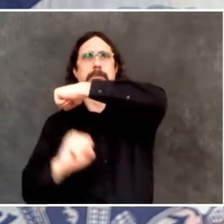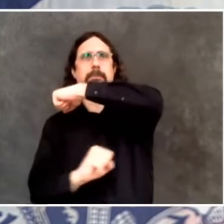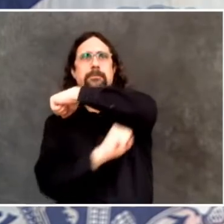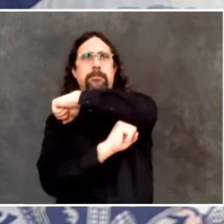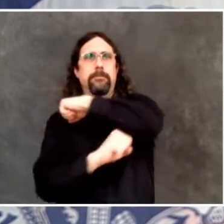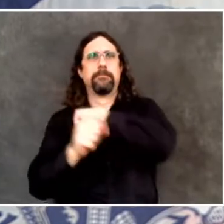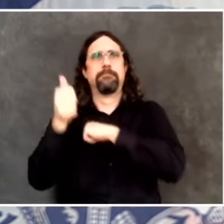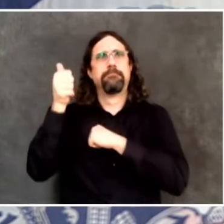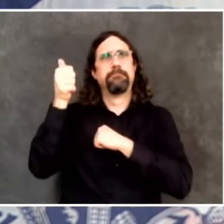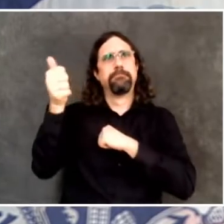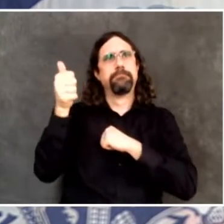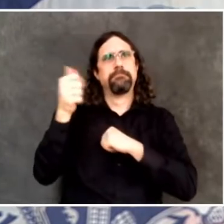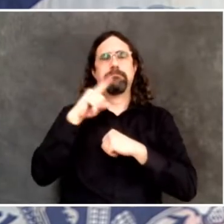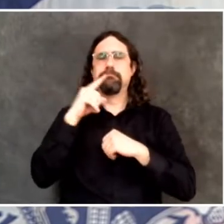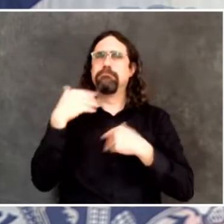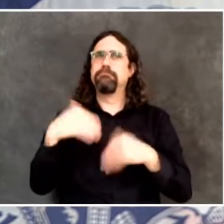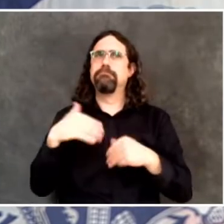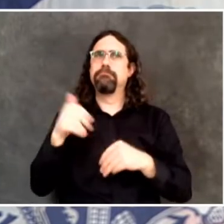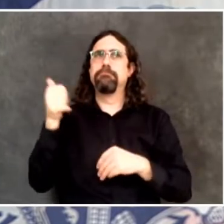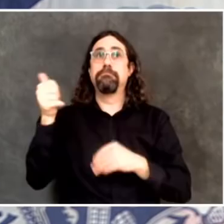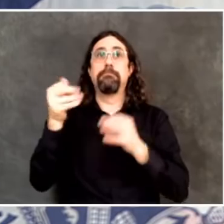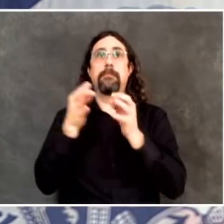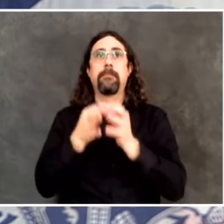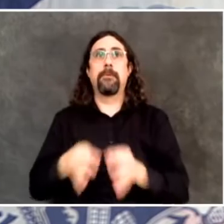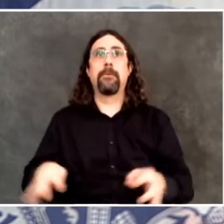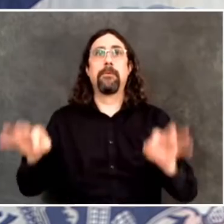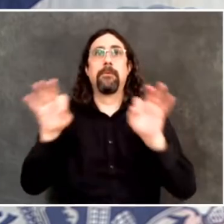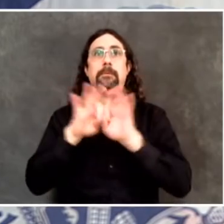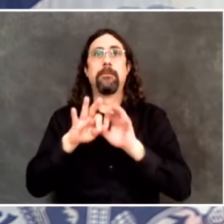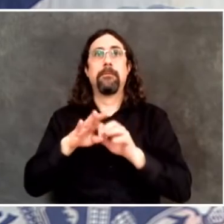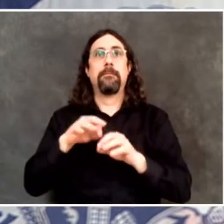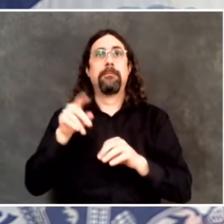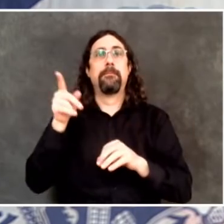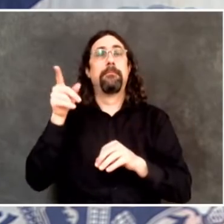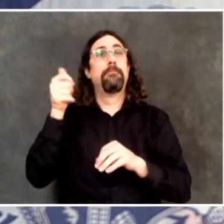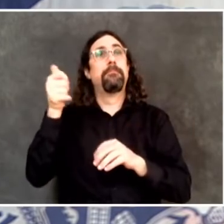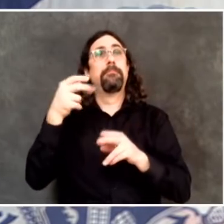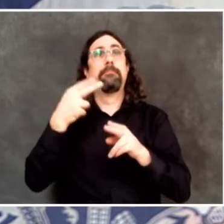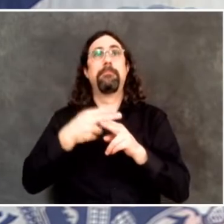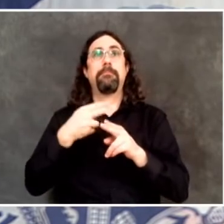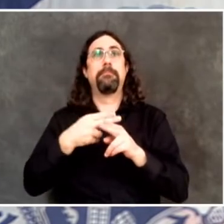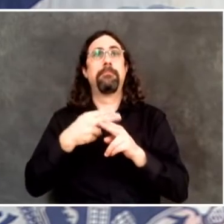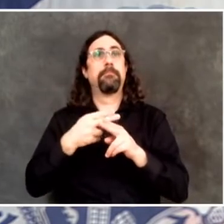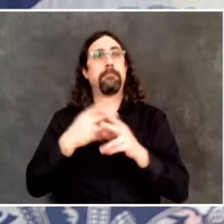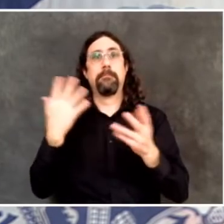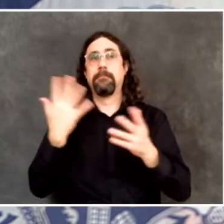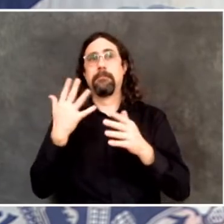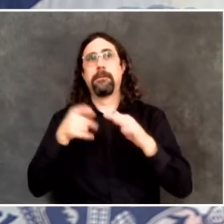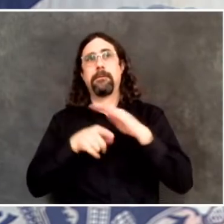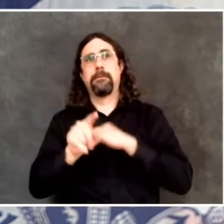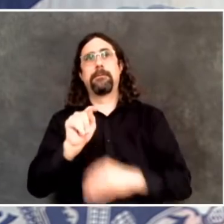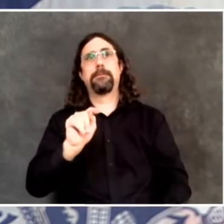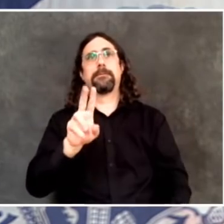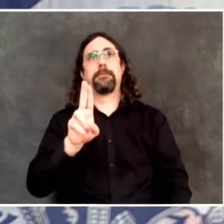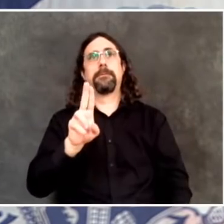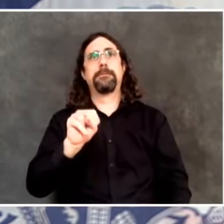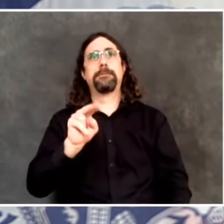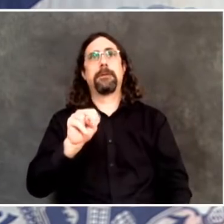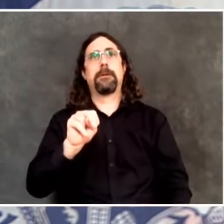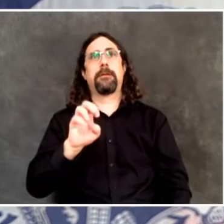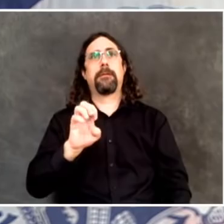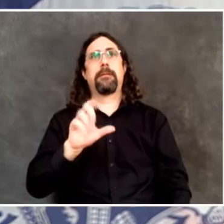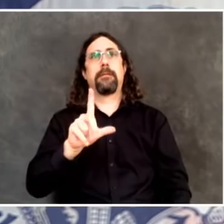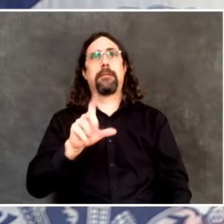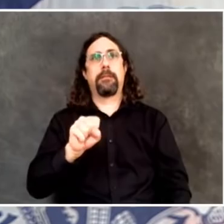to Towers Foundation, born out of 9/11, symbolic of the strength and resiliency